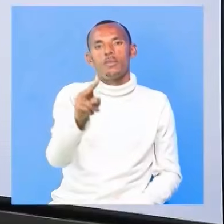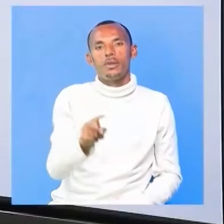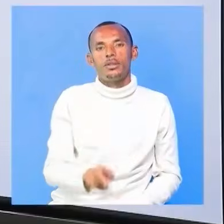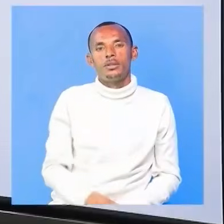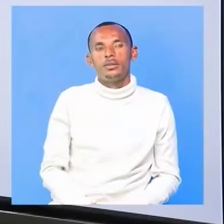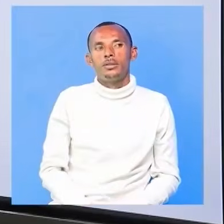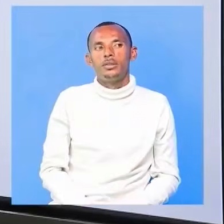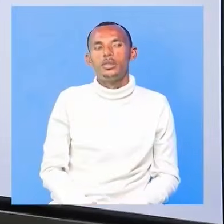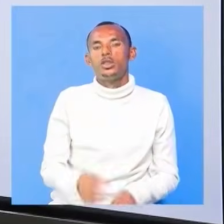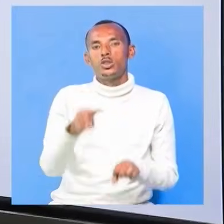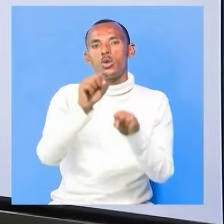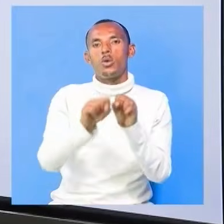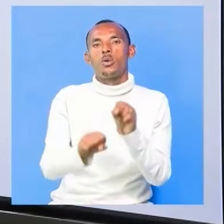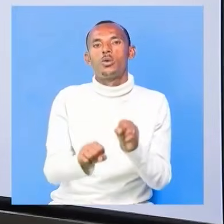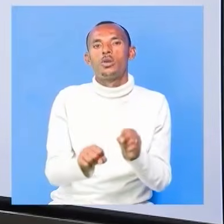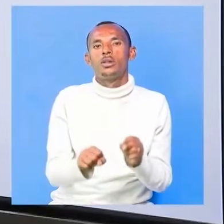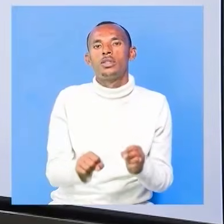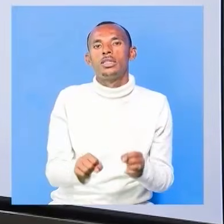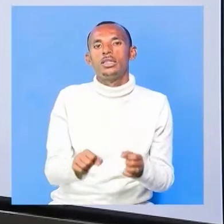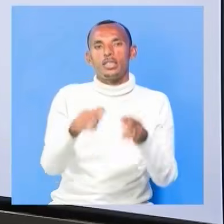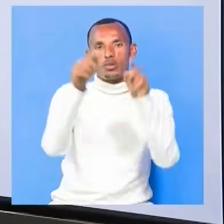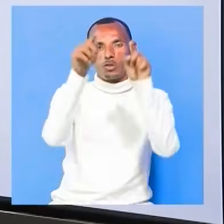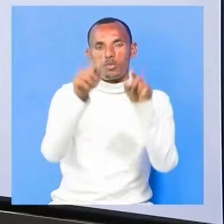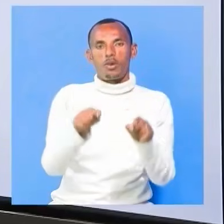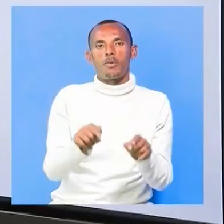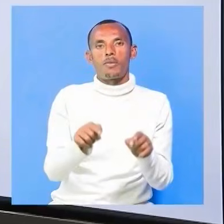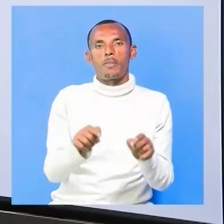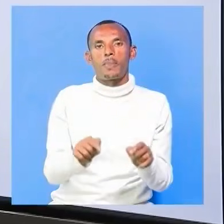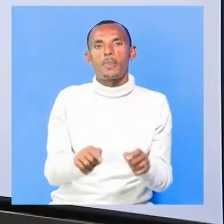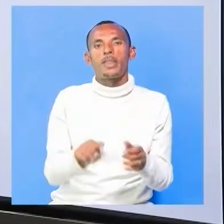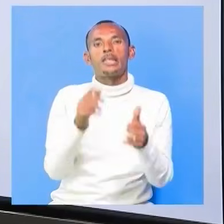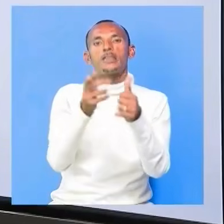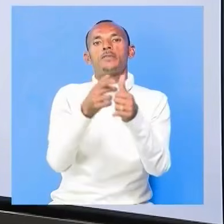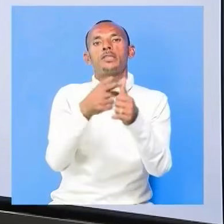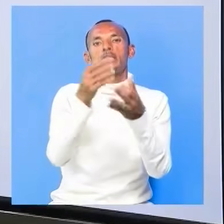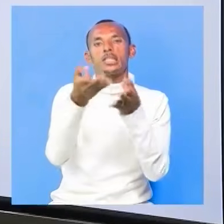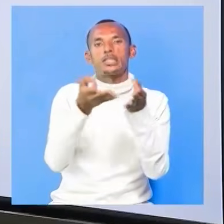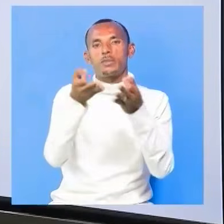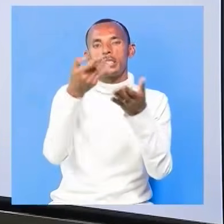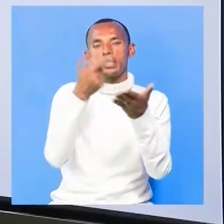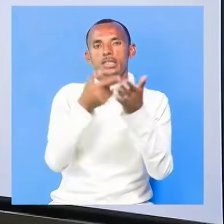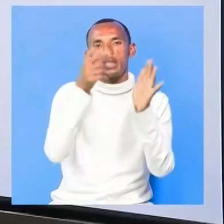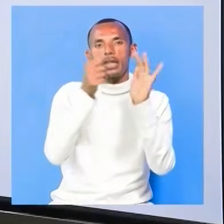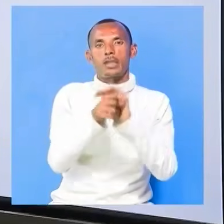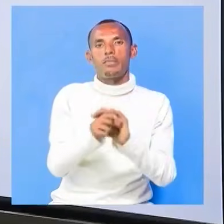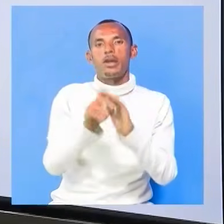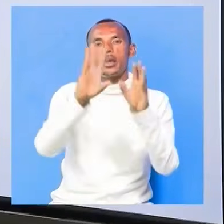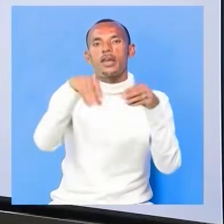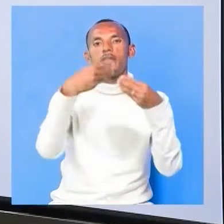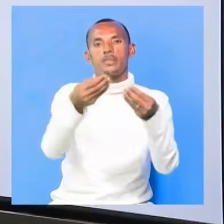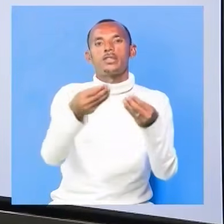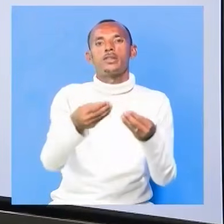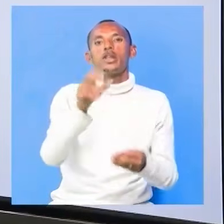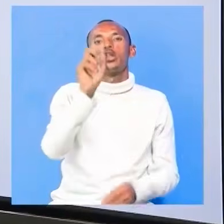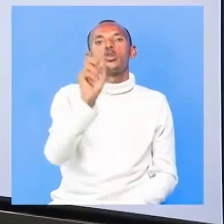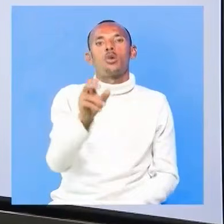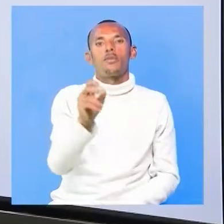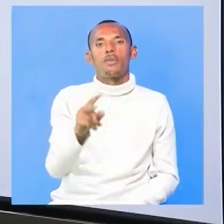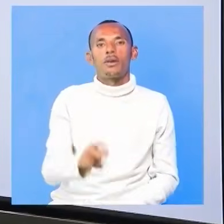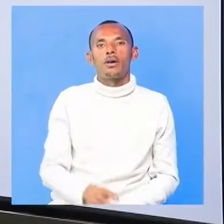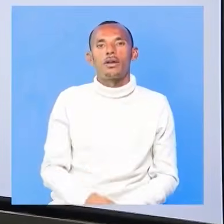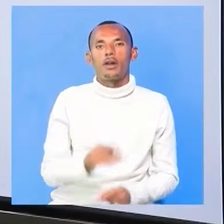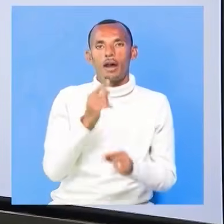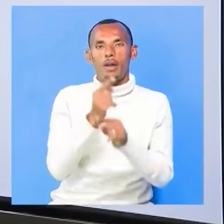right? Positive. So the absolute value of the first expression in this example gives us